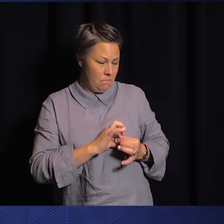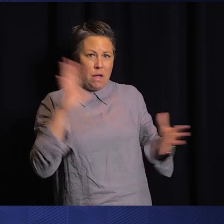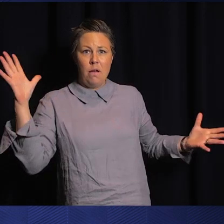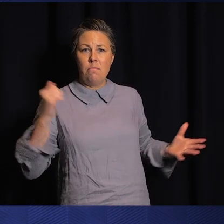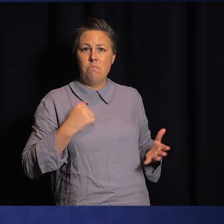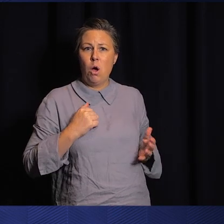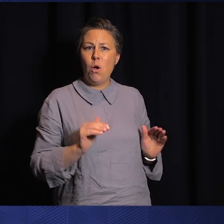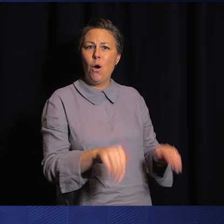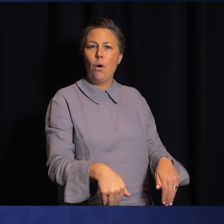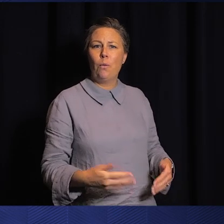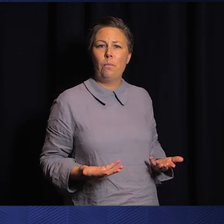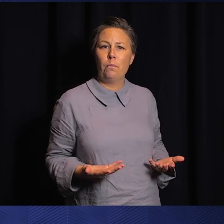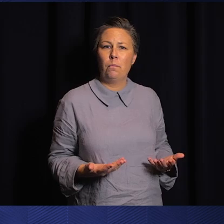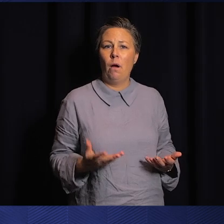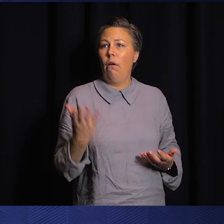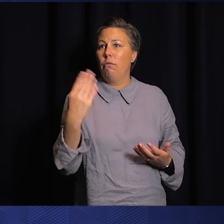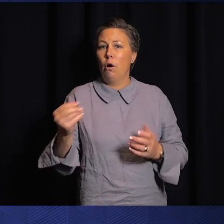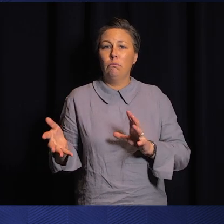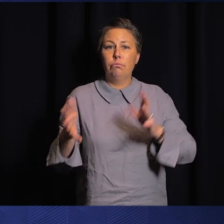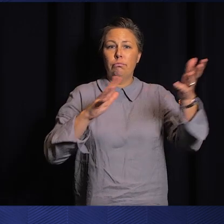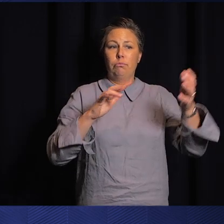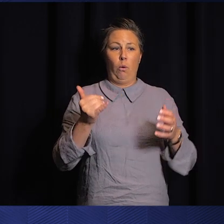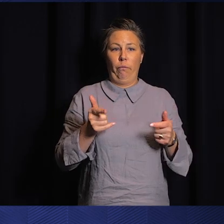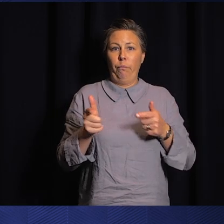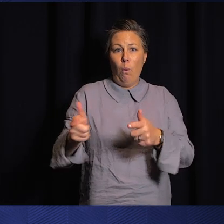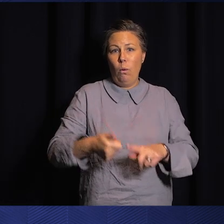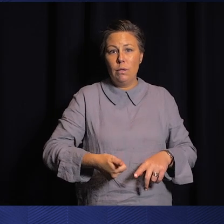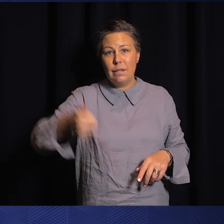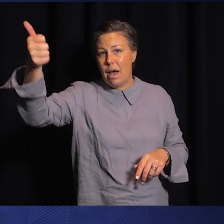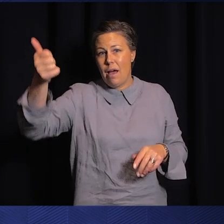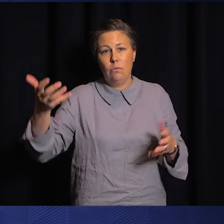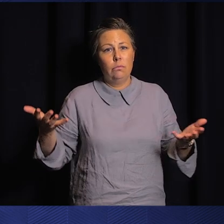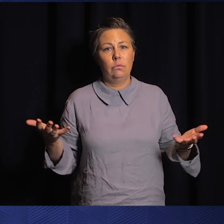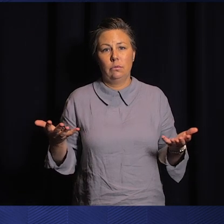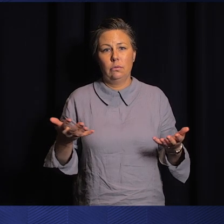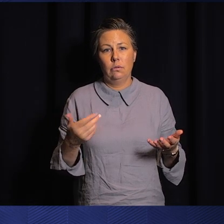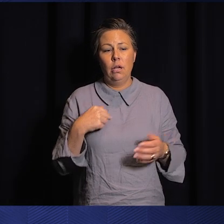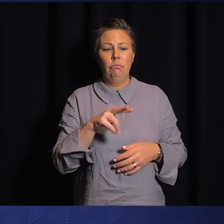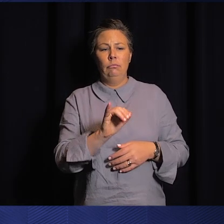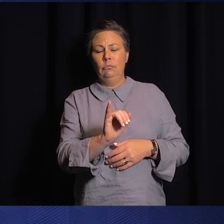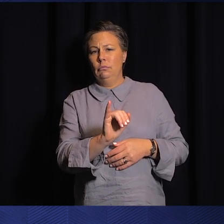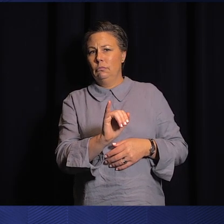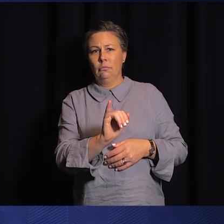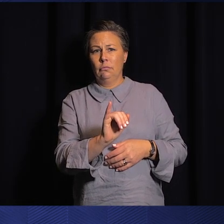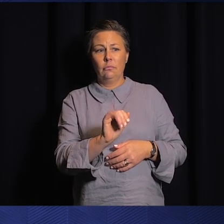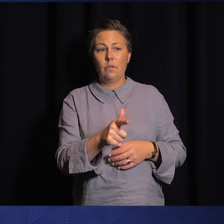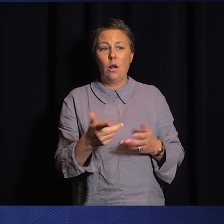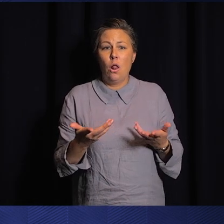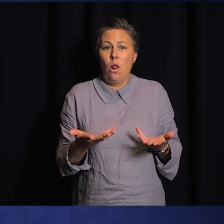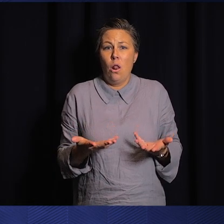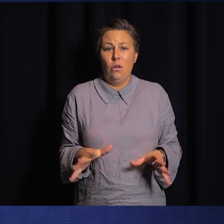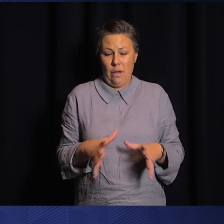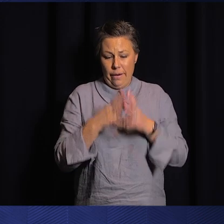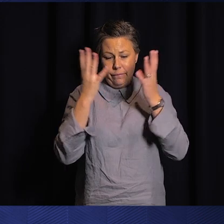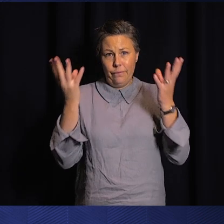disaster displacement or otherwise. And what is really, really very painful is that they have lost, for them,